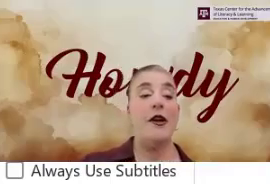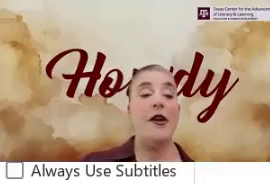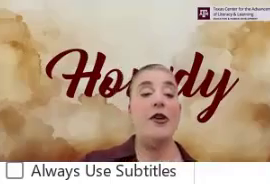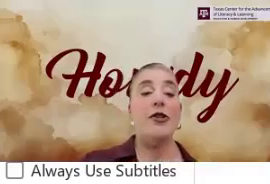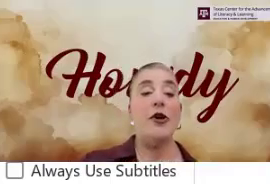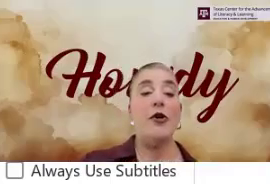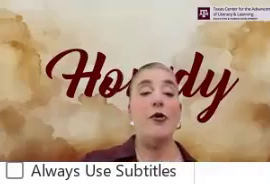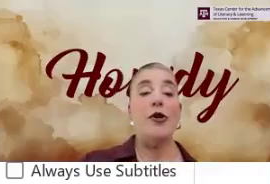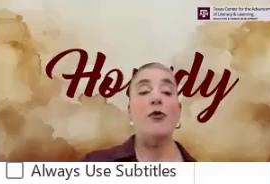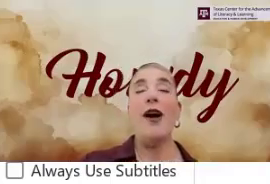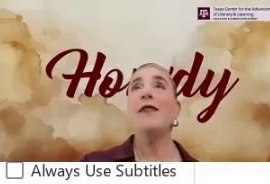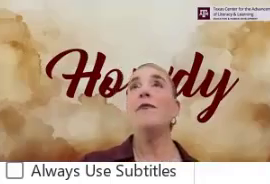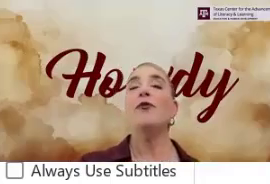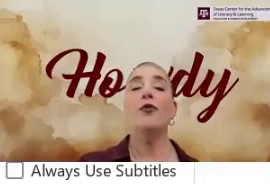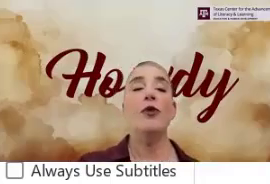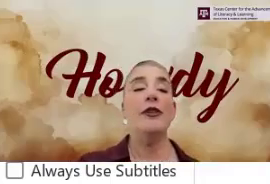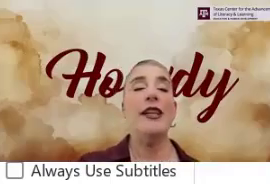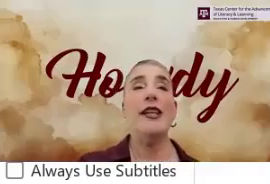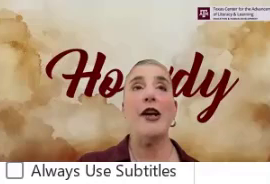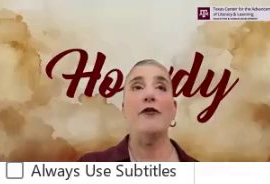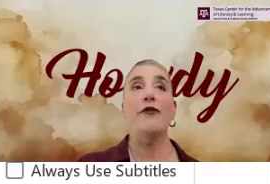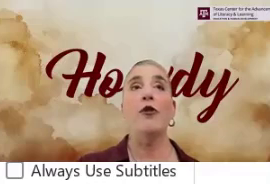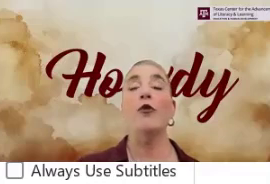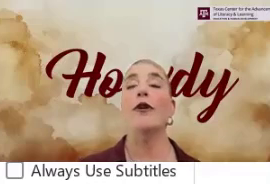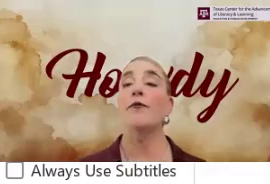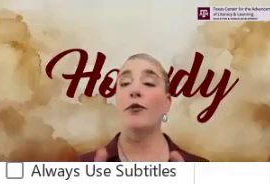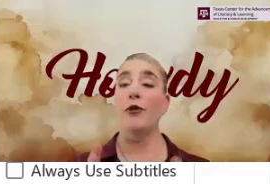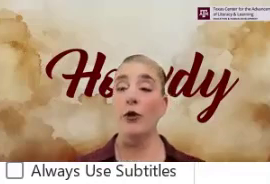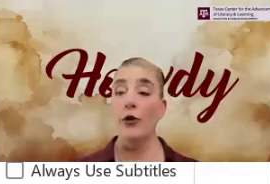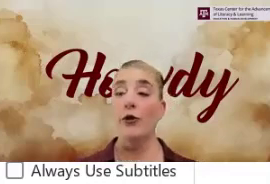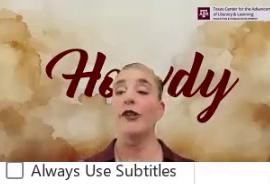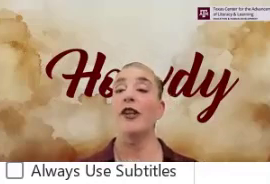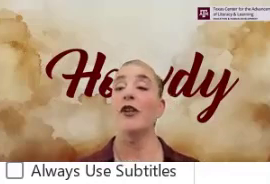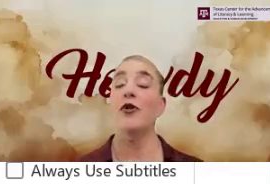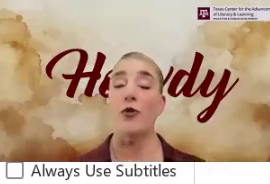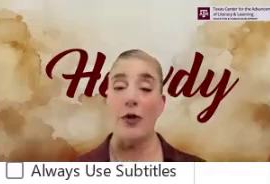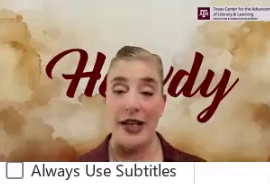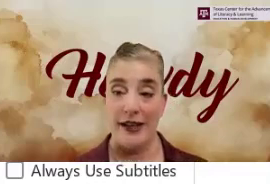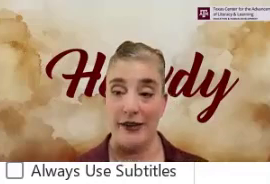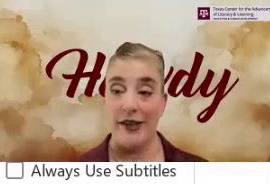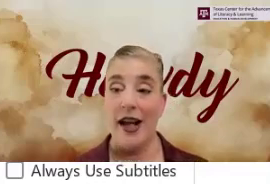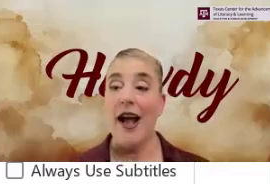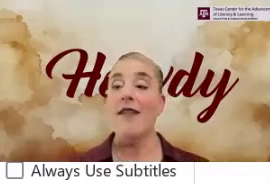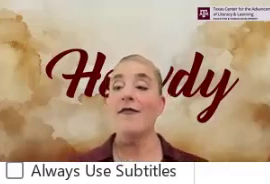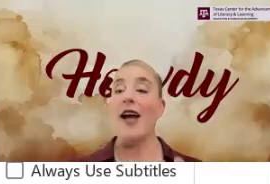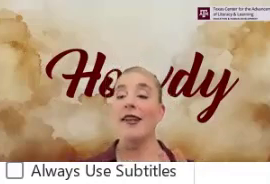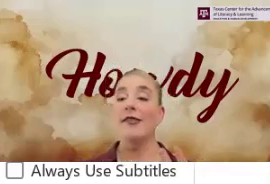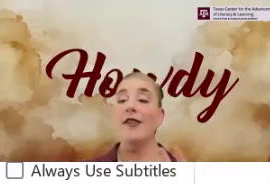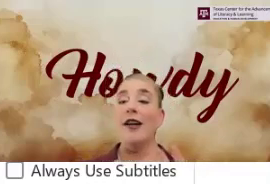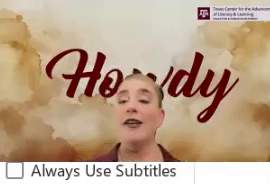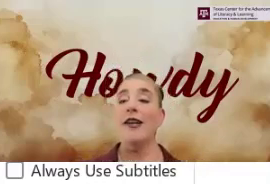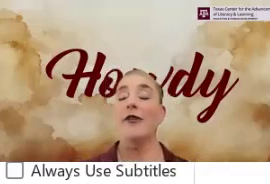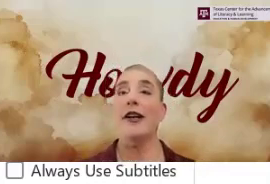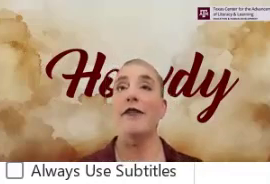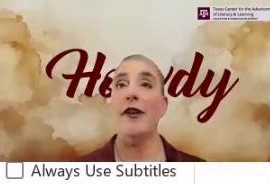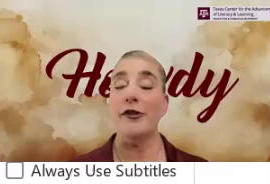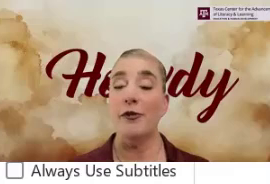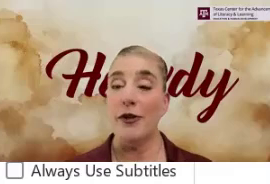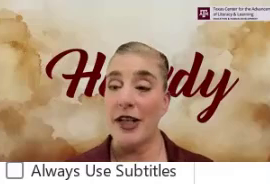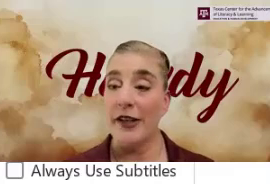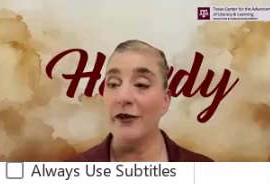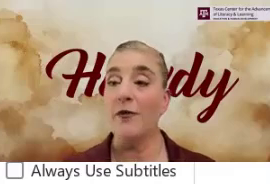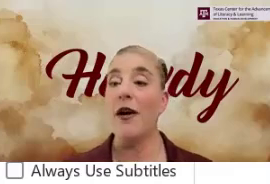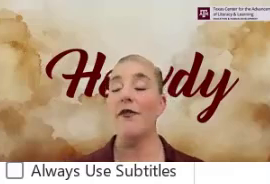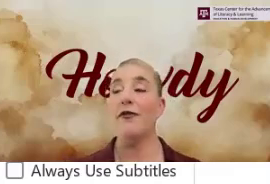Okay. So you want to be really careful with blues and greens. That is not an area